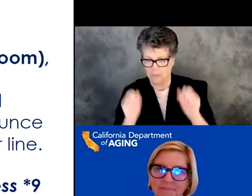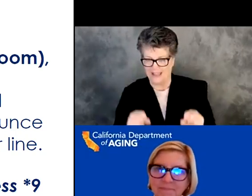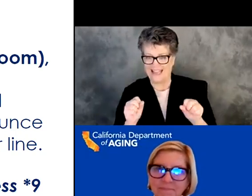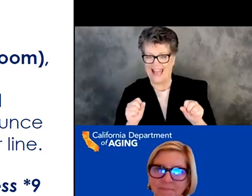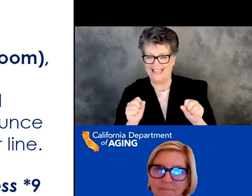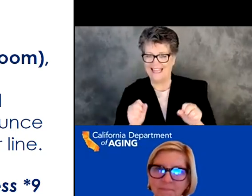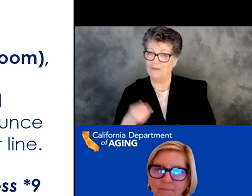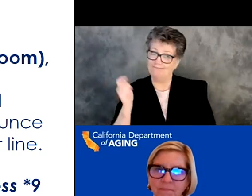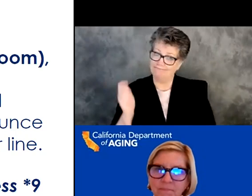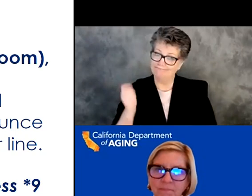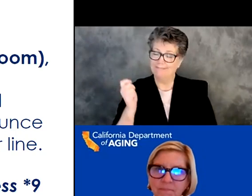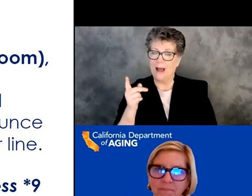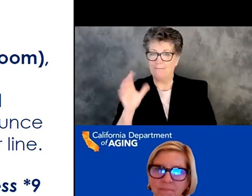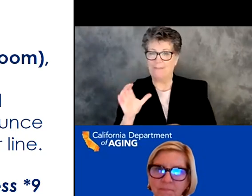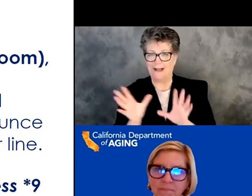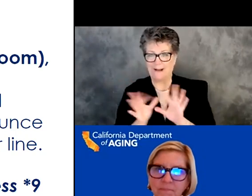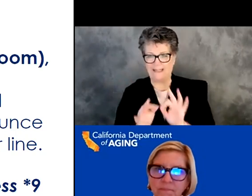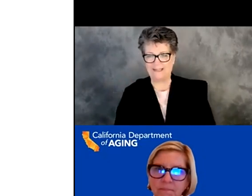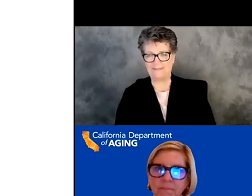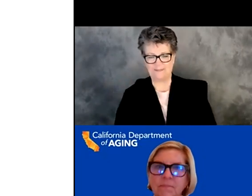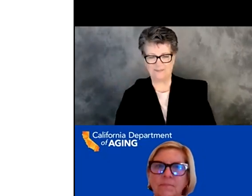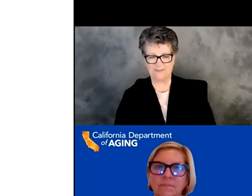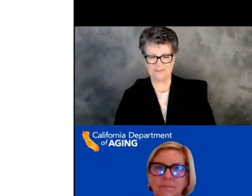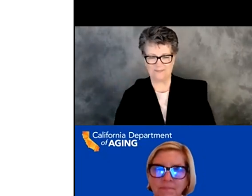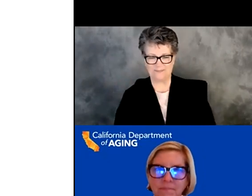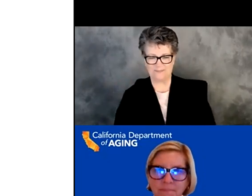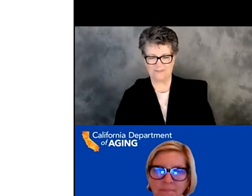then conclude the public comment.